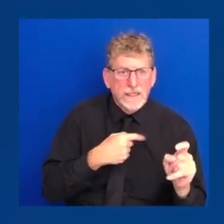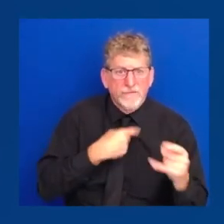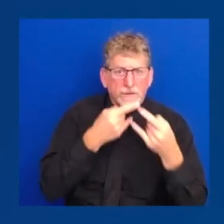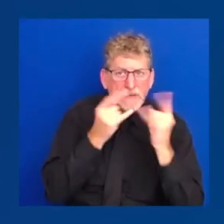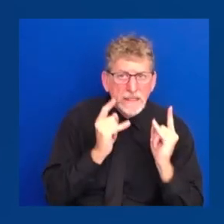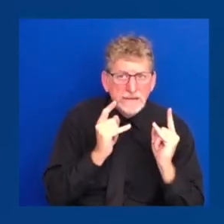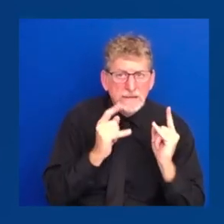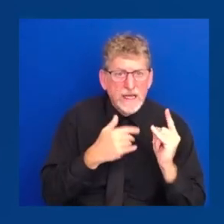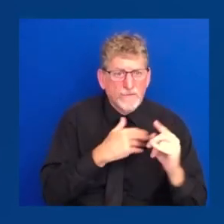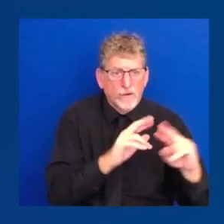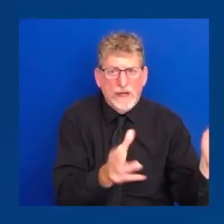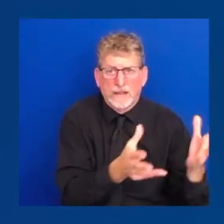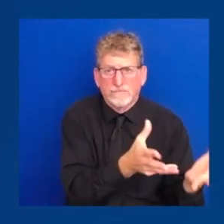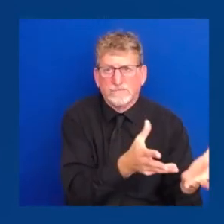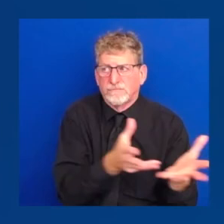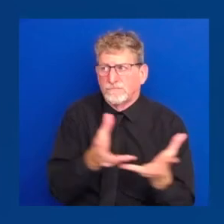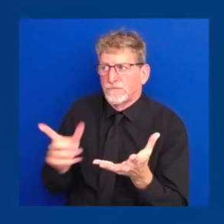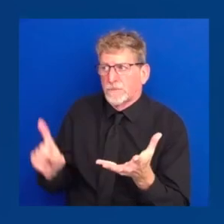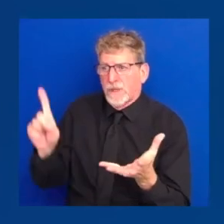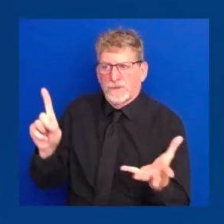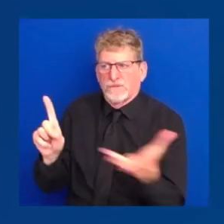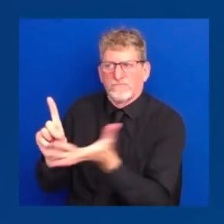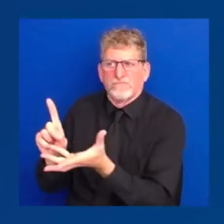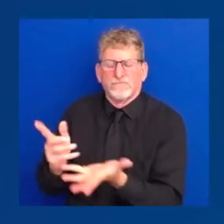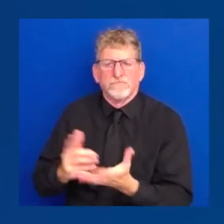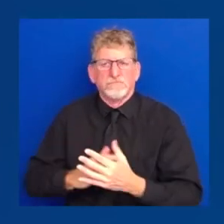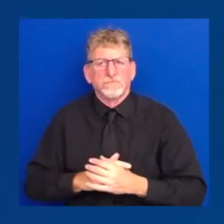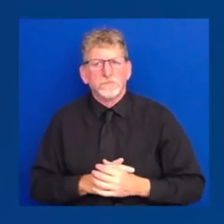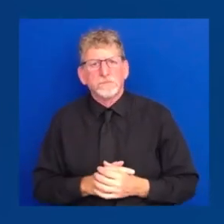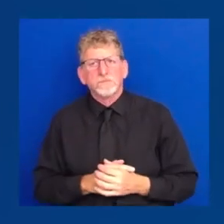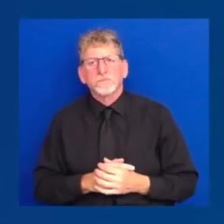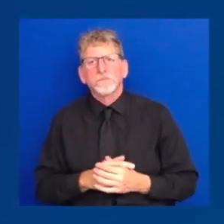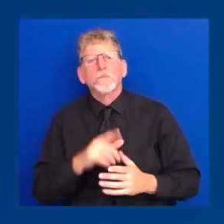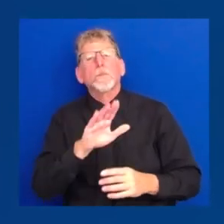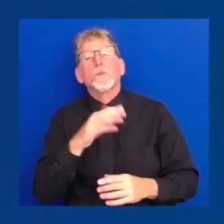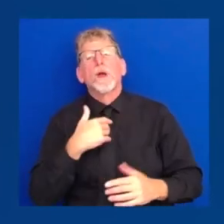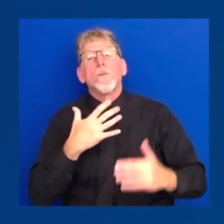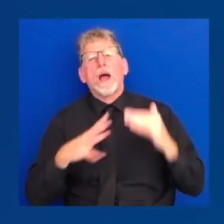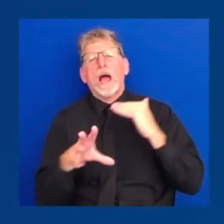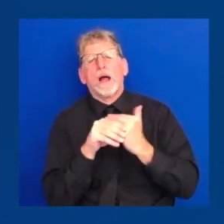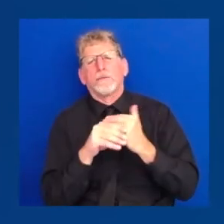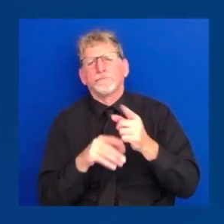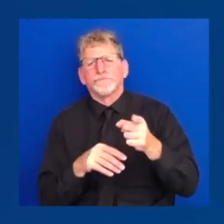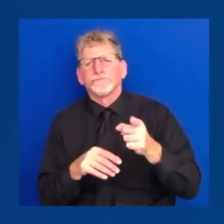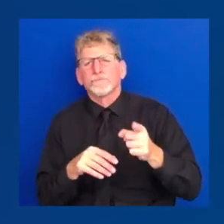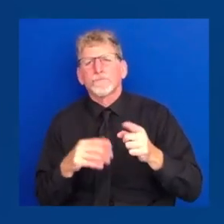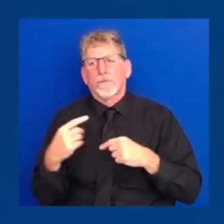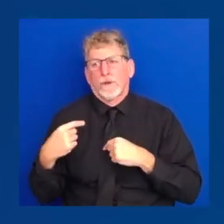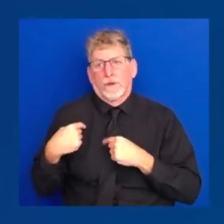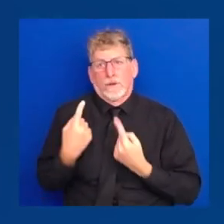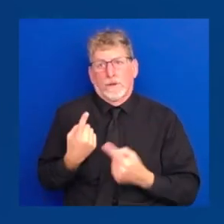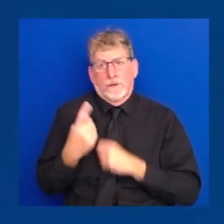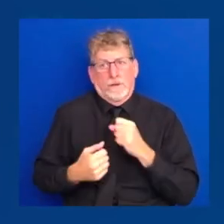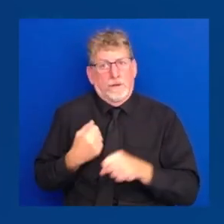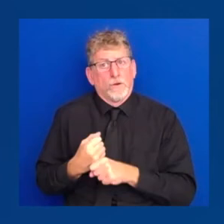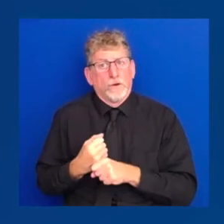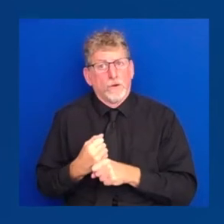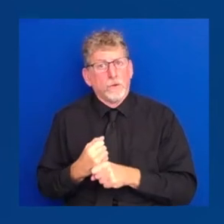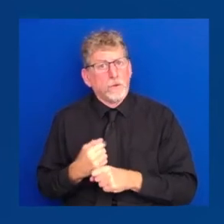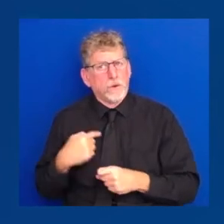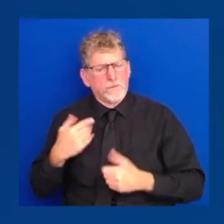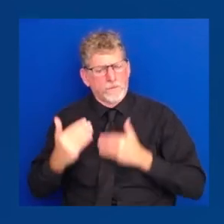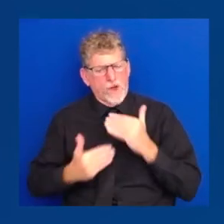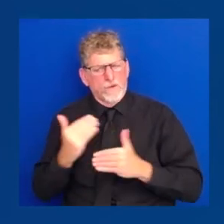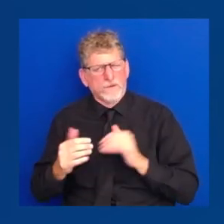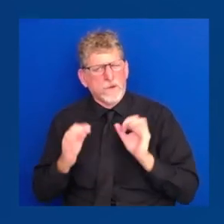to what Dr. Fauci said that, over the past year, we've made significant progress and are in a very different position than